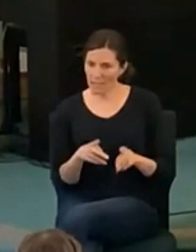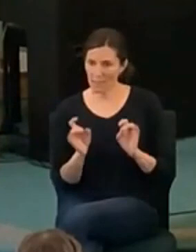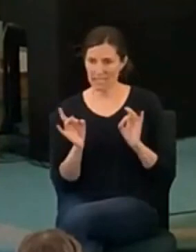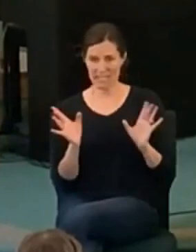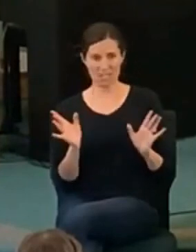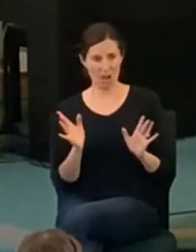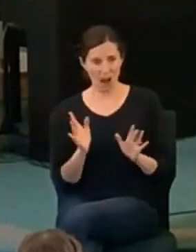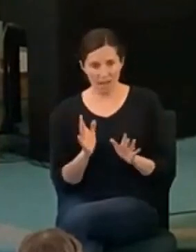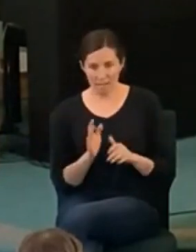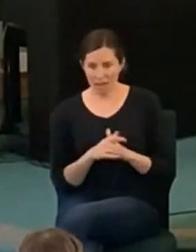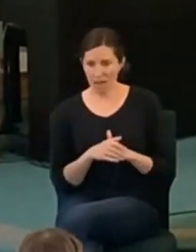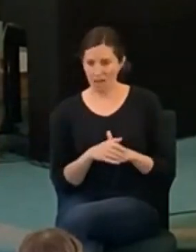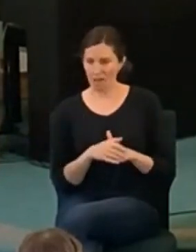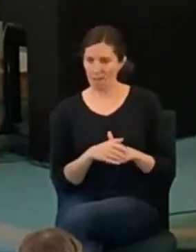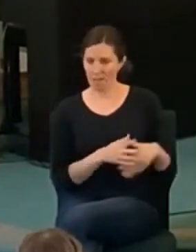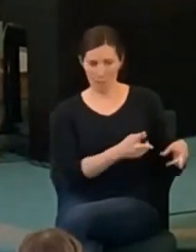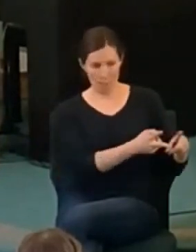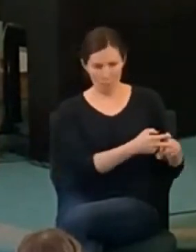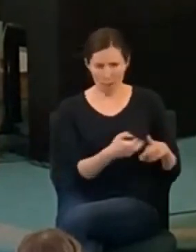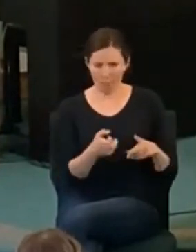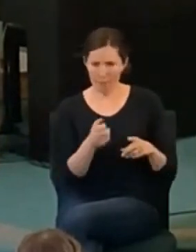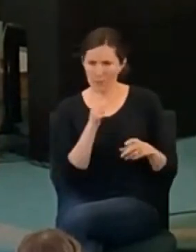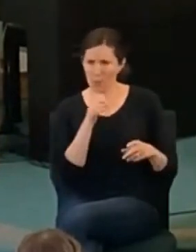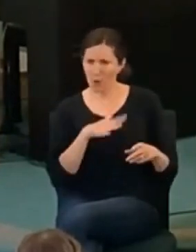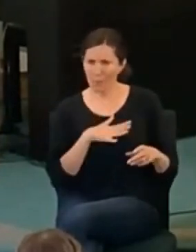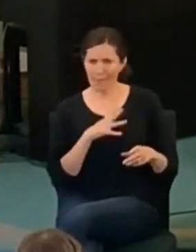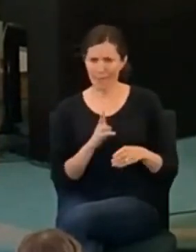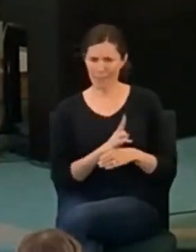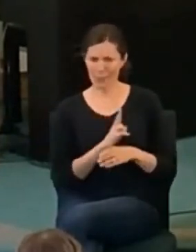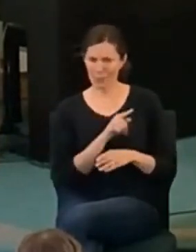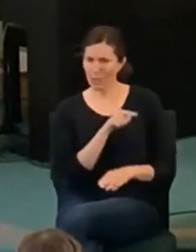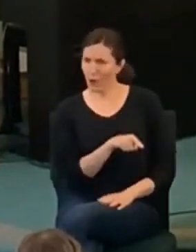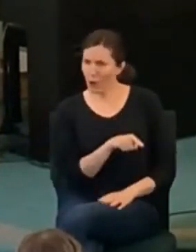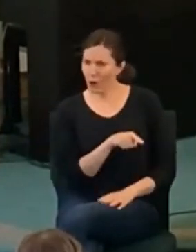was feeling at this point in time.